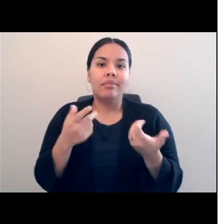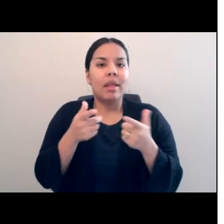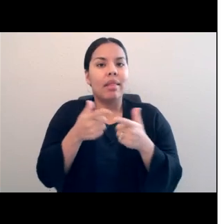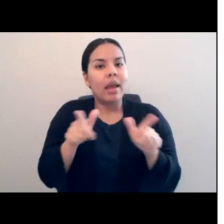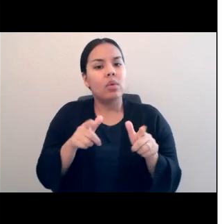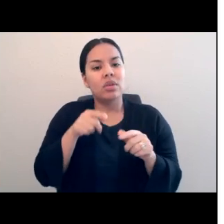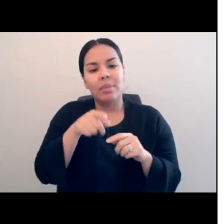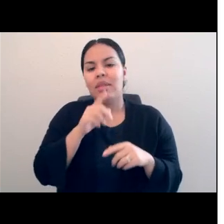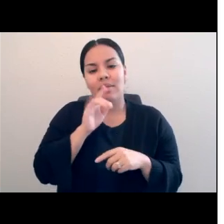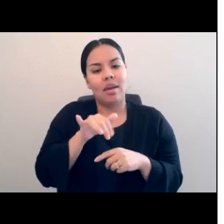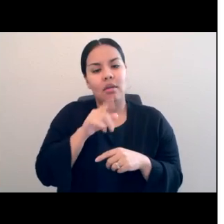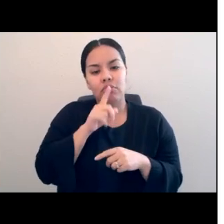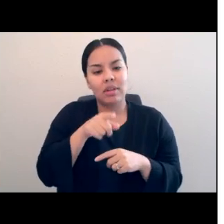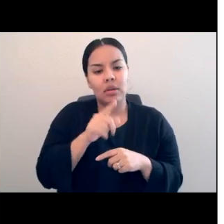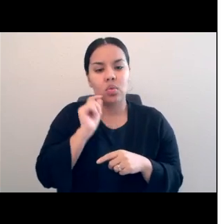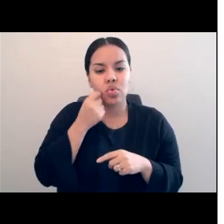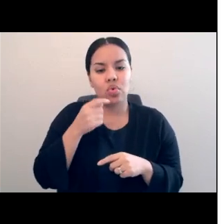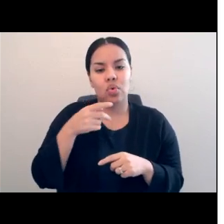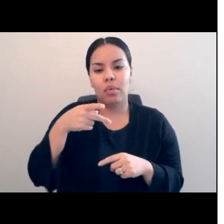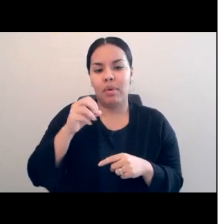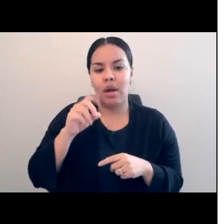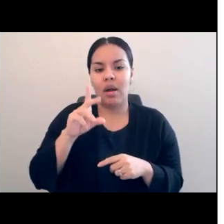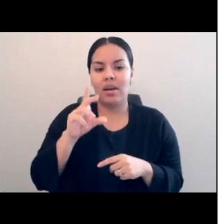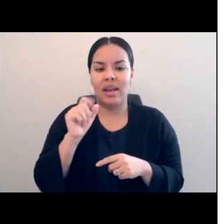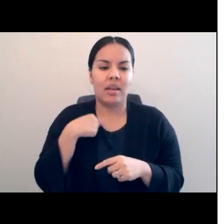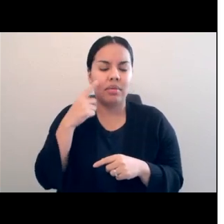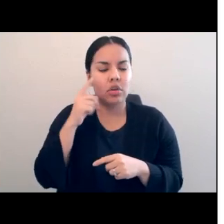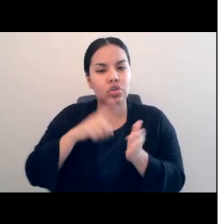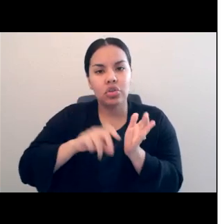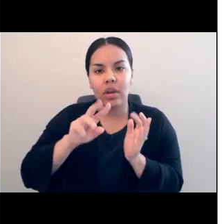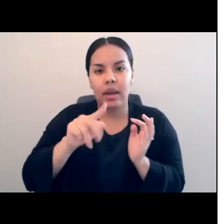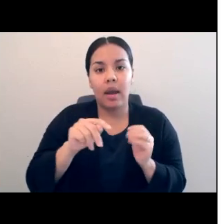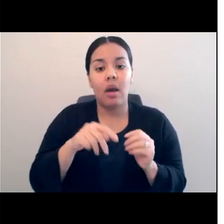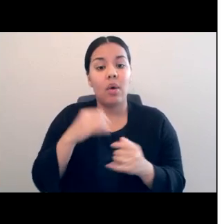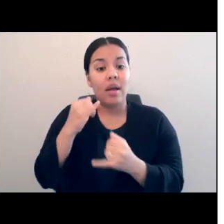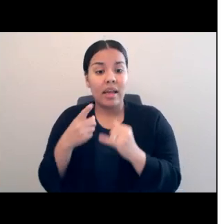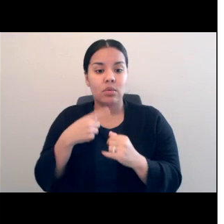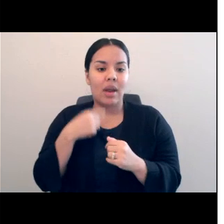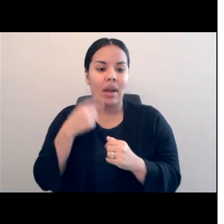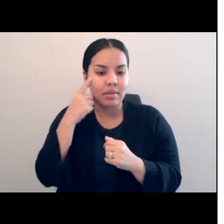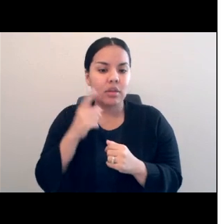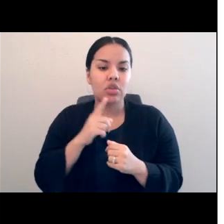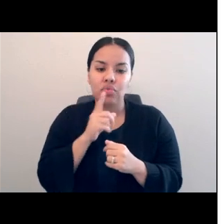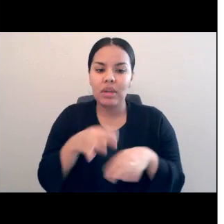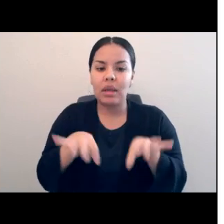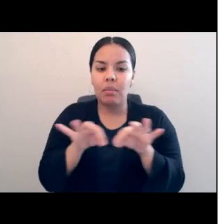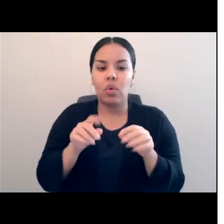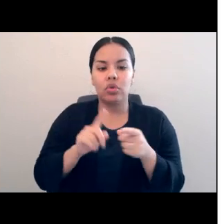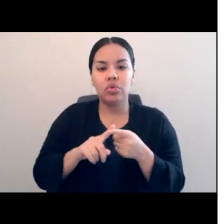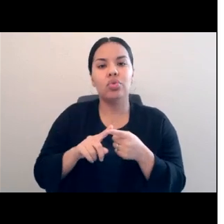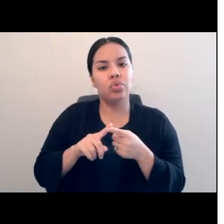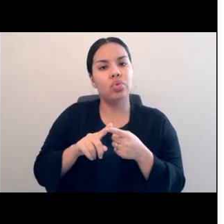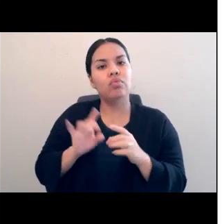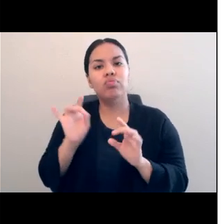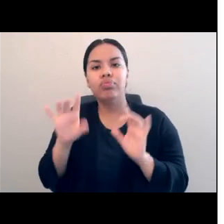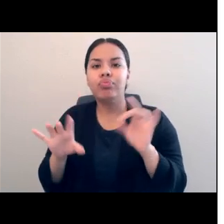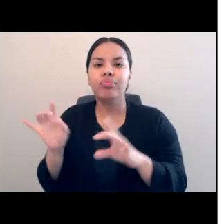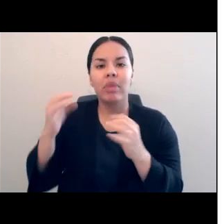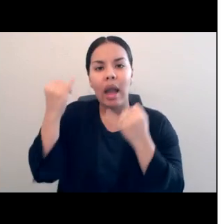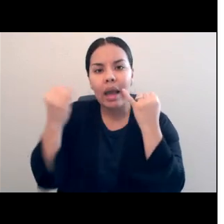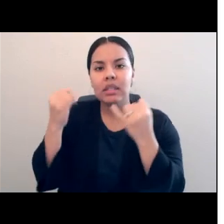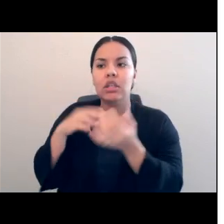one to check out. So, and the last one I think is really important is to crowdsource ideas from your audience to better